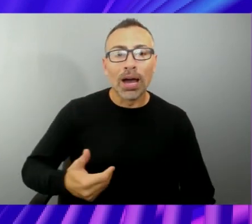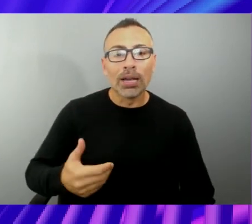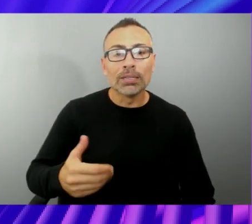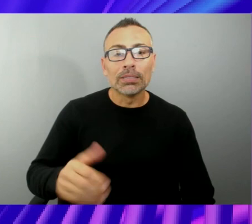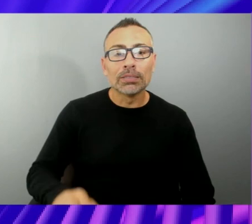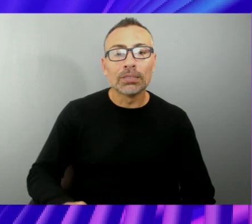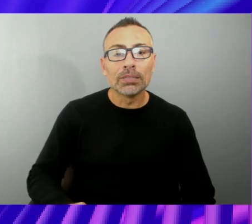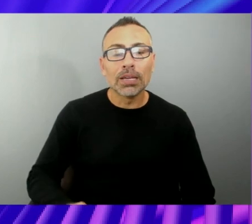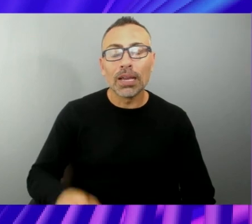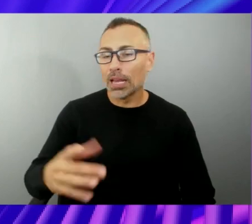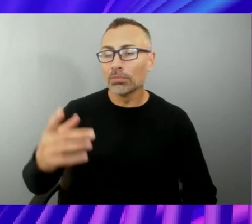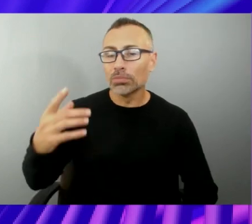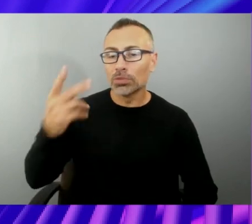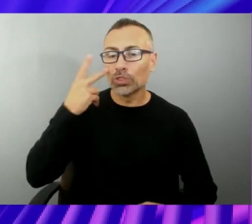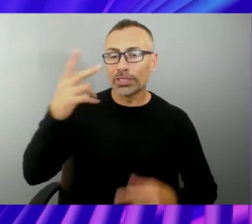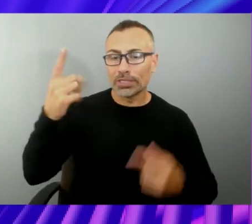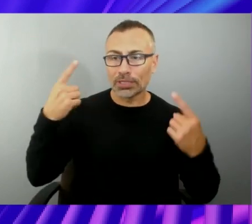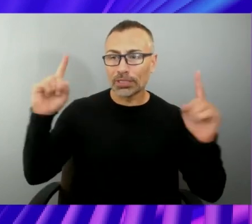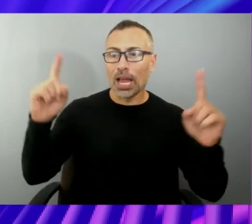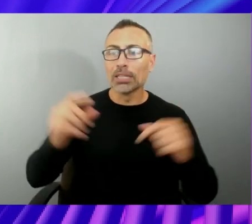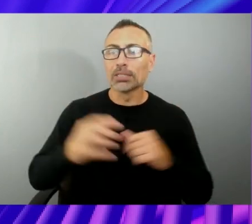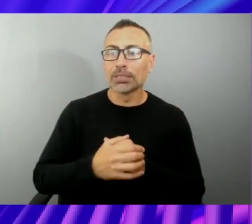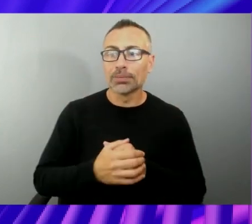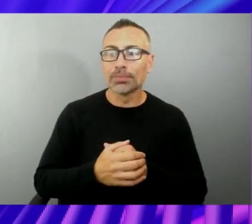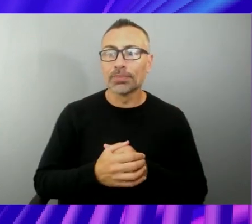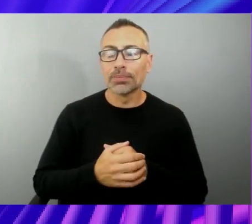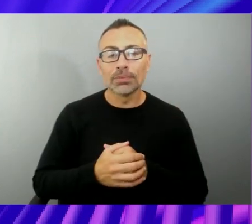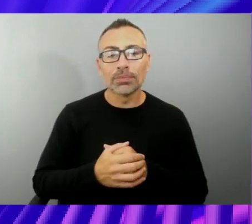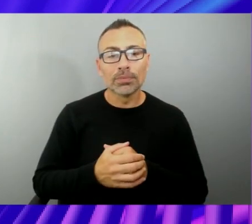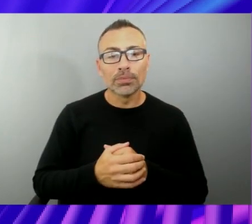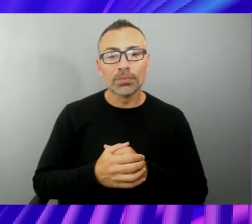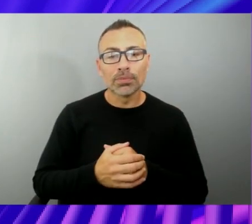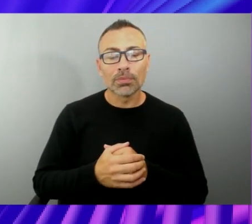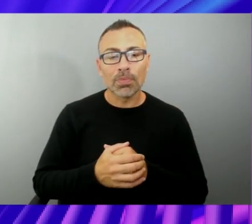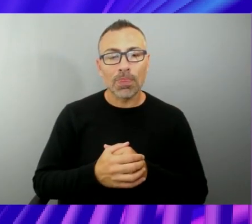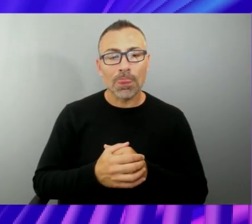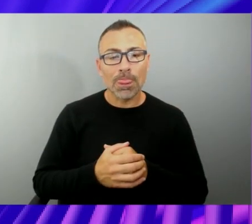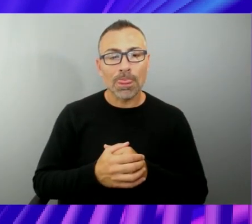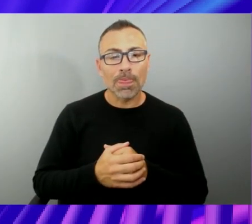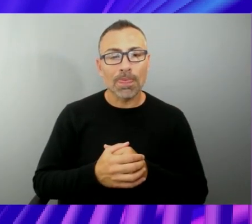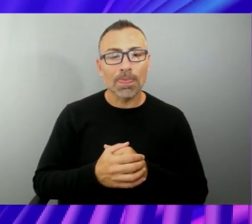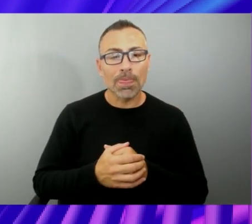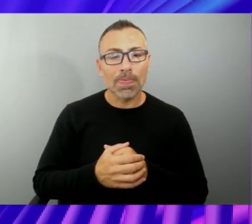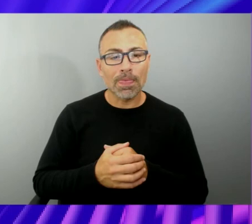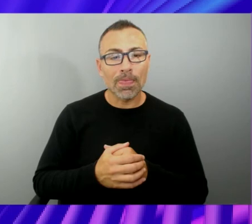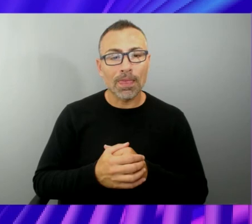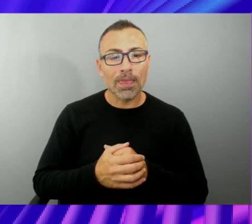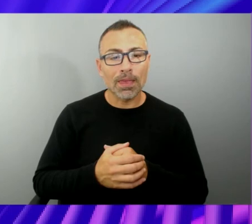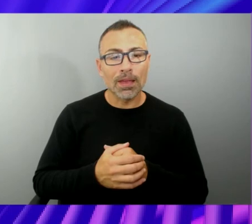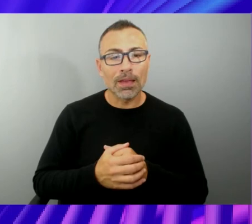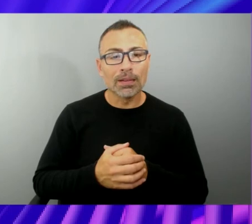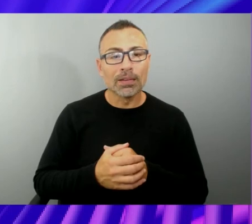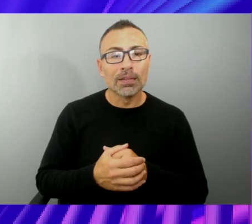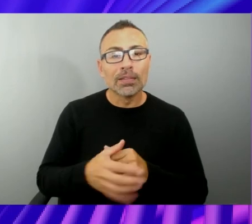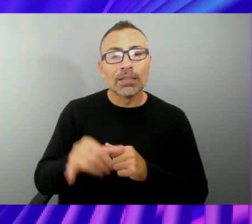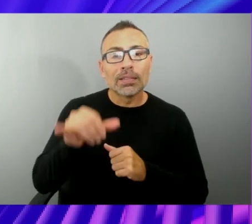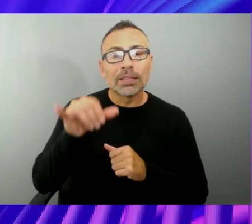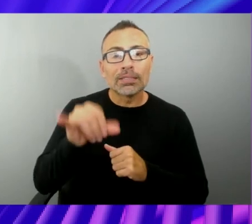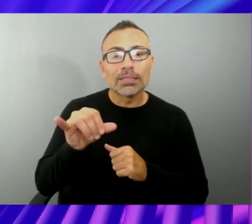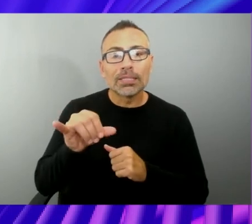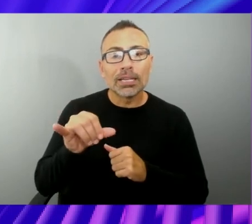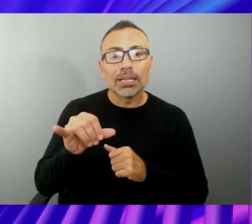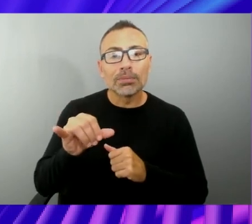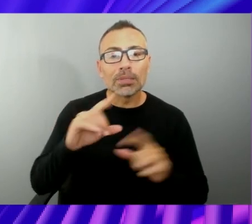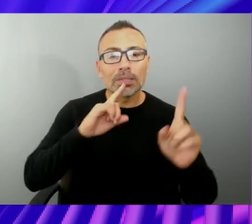Okay. And then we can also take that same command ID here, and look for